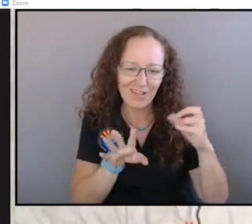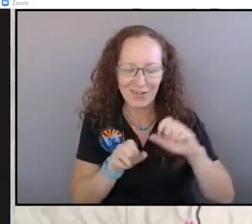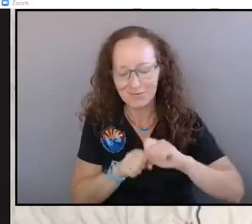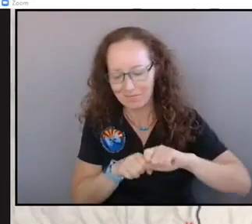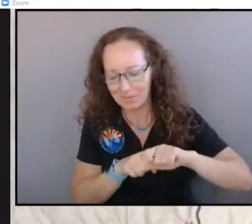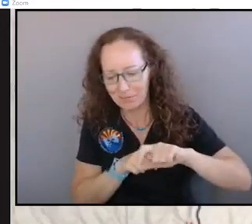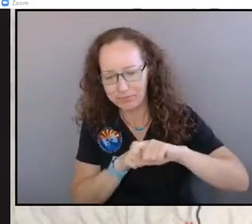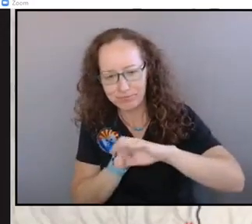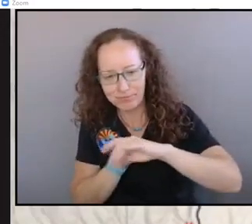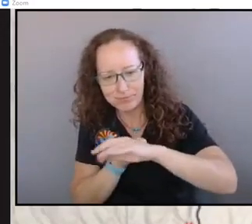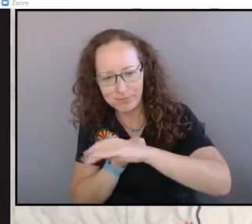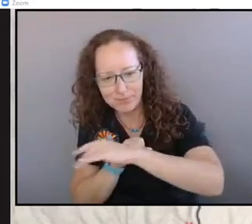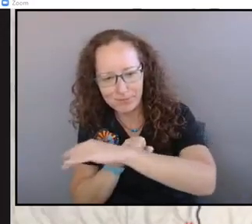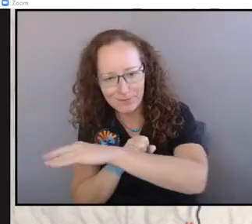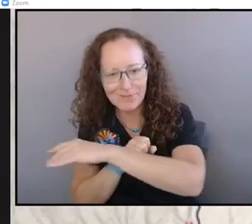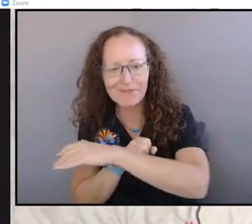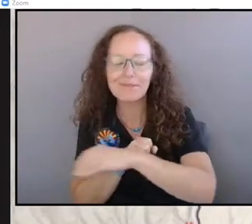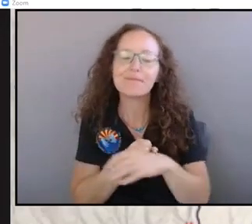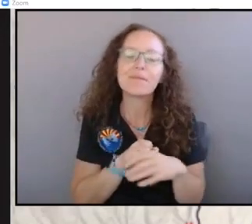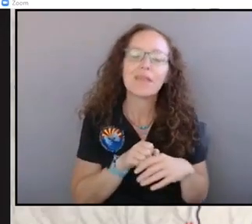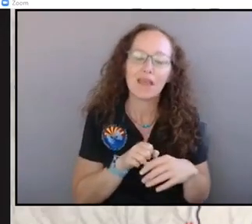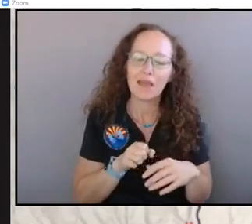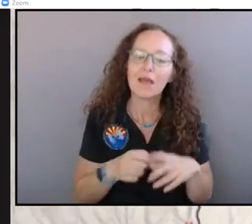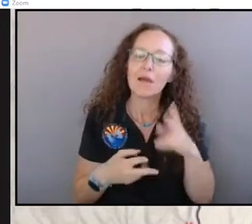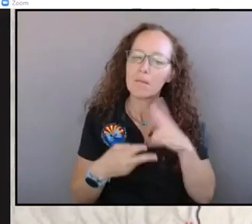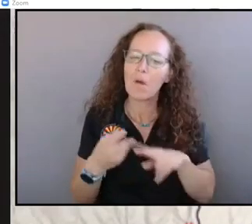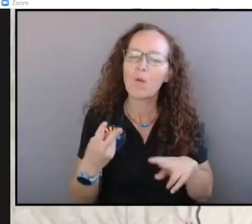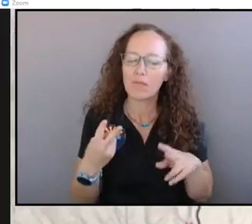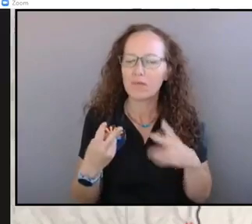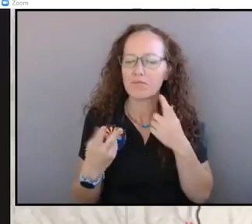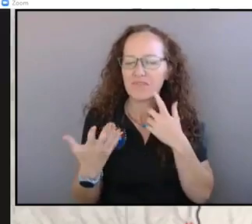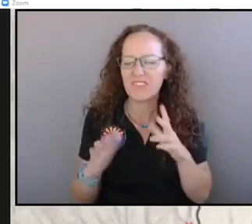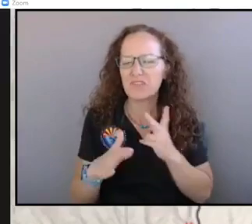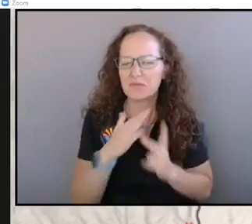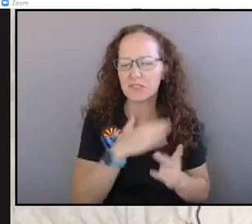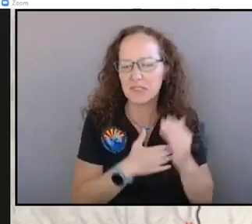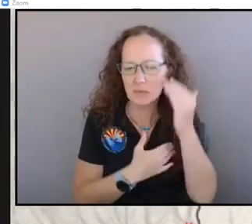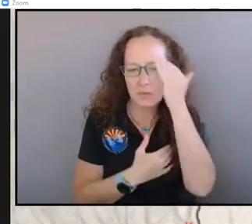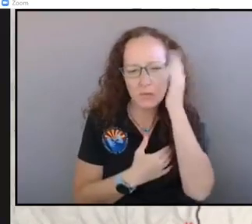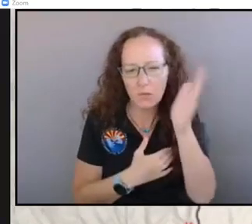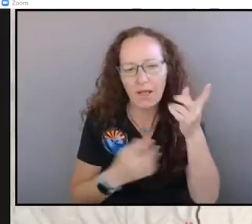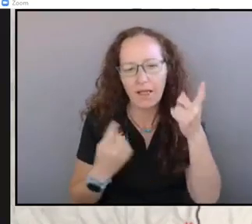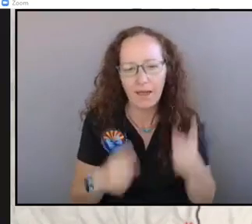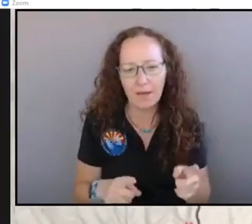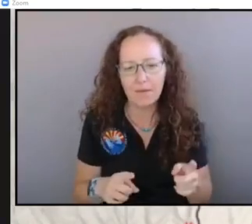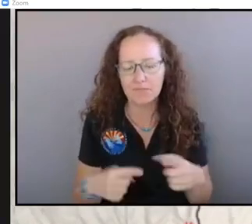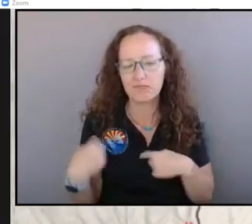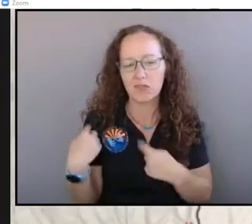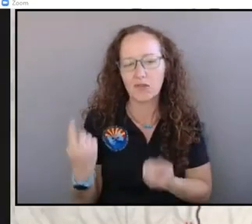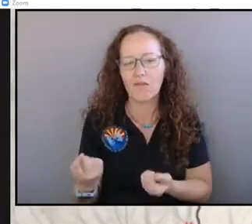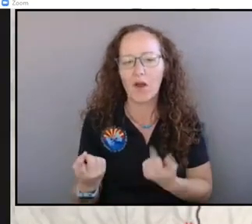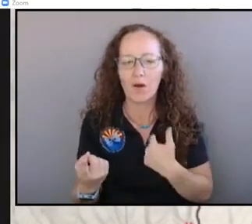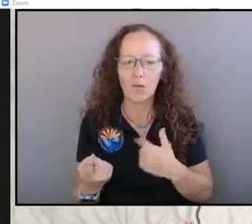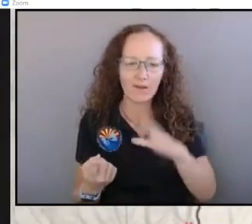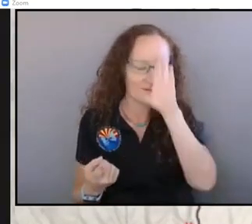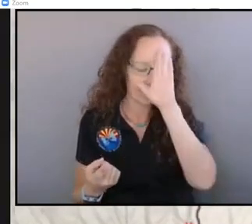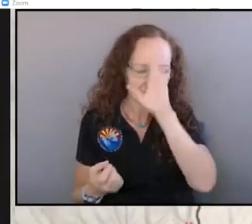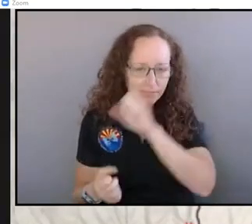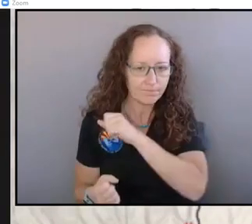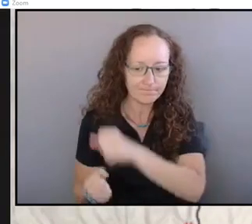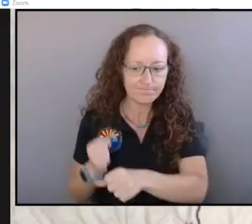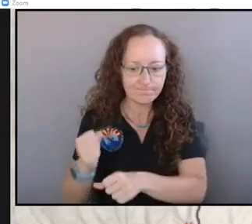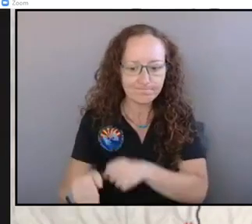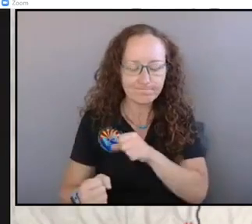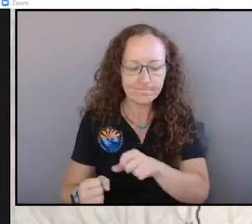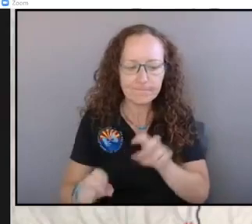well predicted. We kind of knew that was going to happen. We've had crews in there going direct and checking, trying to check as much